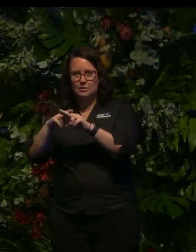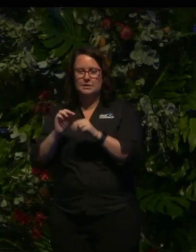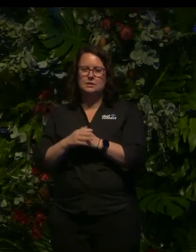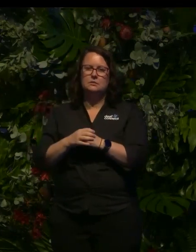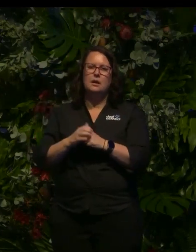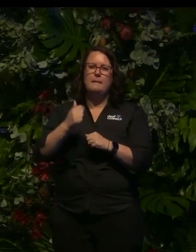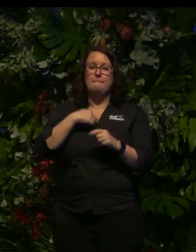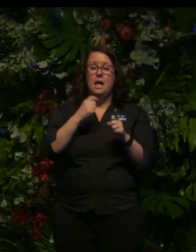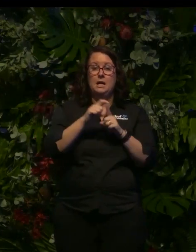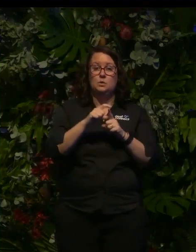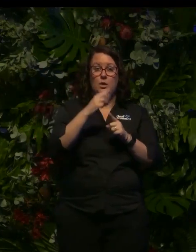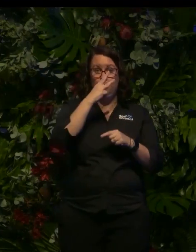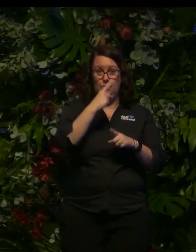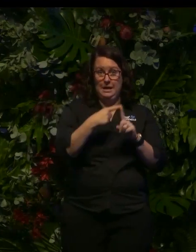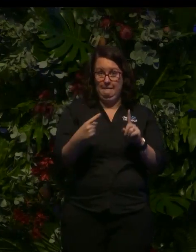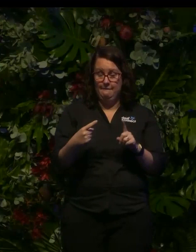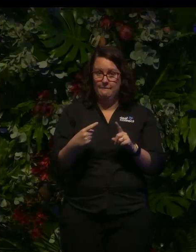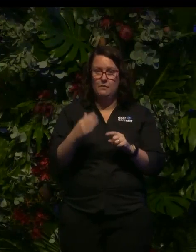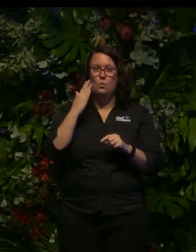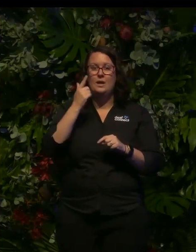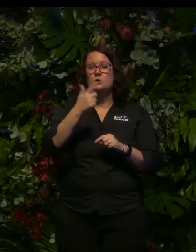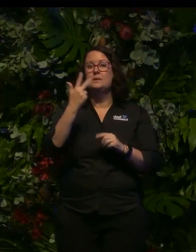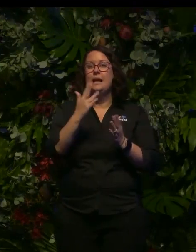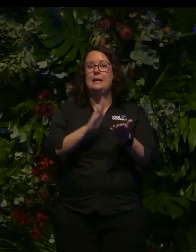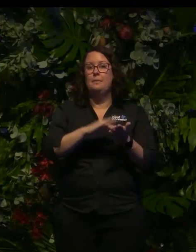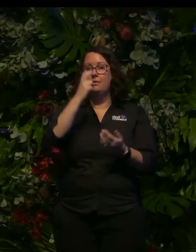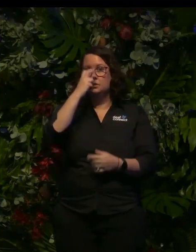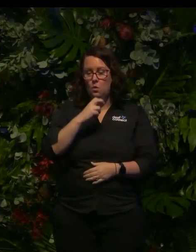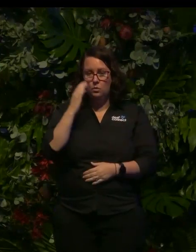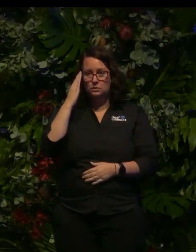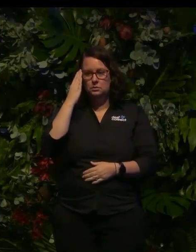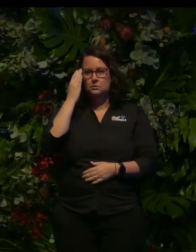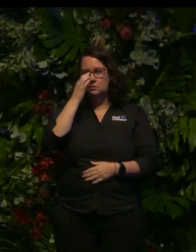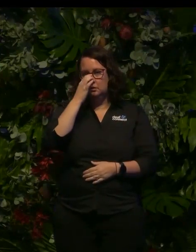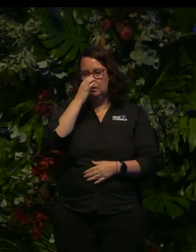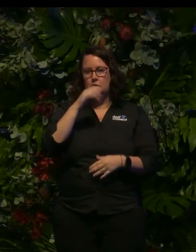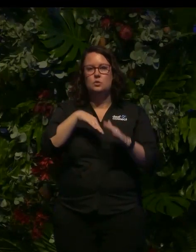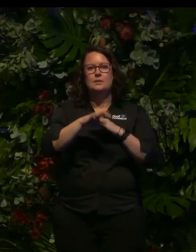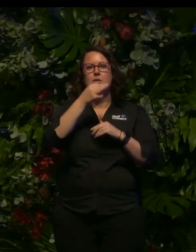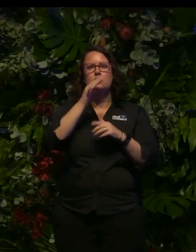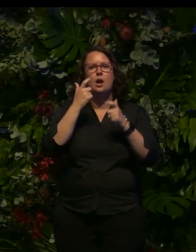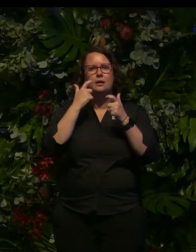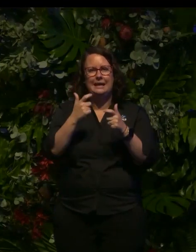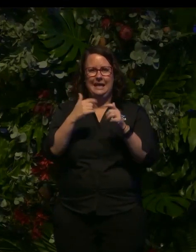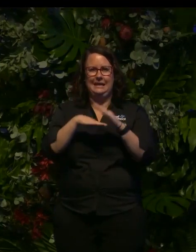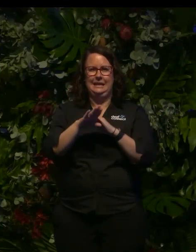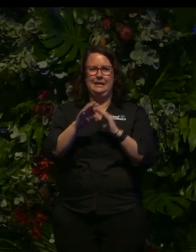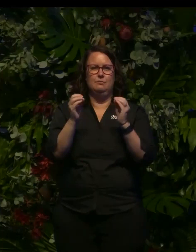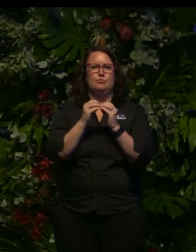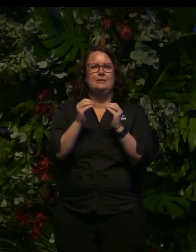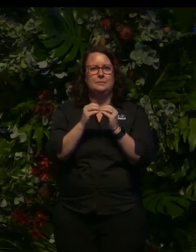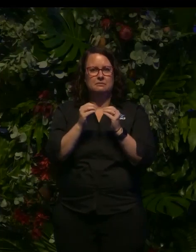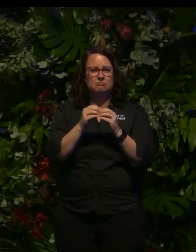My daughter is 3.5. When she was 18 months old, she was in a childcare centre in inner city Brisbane, where